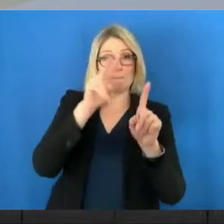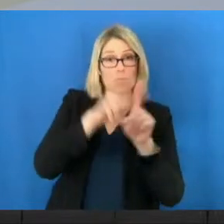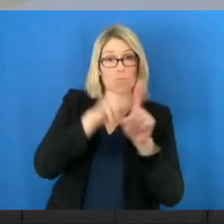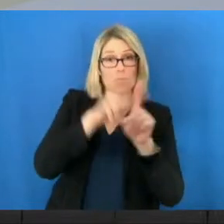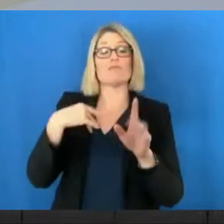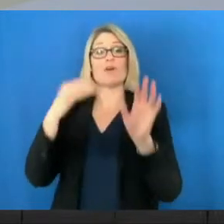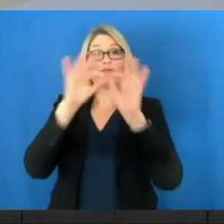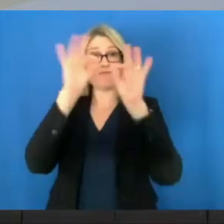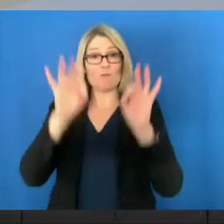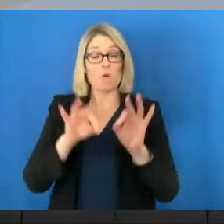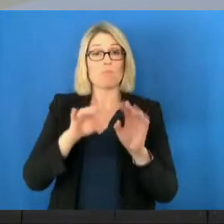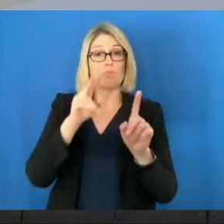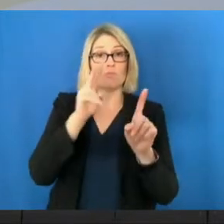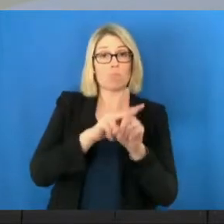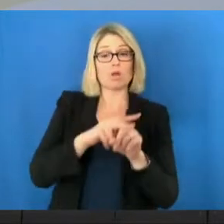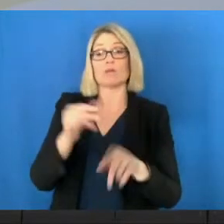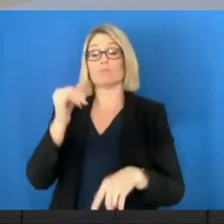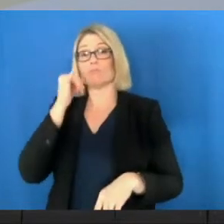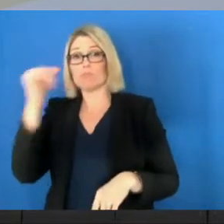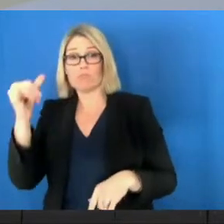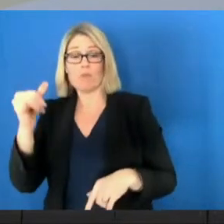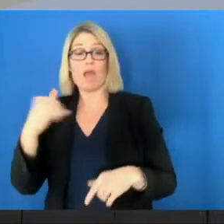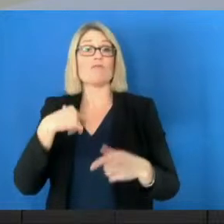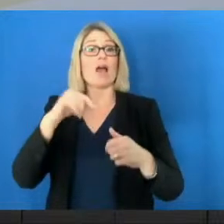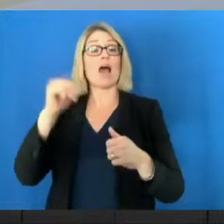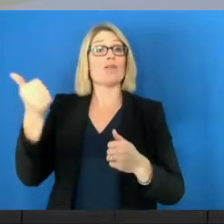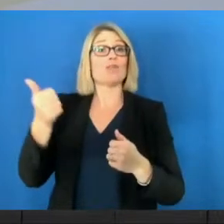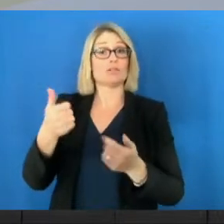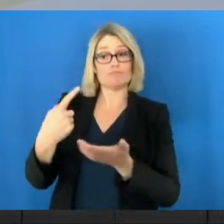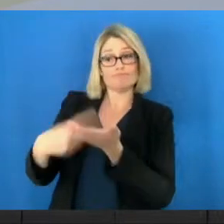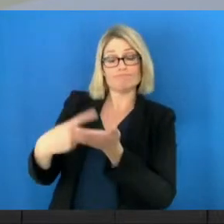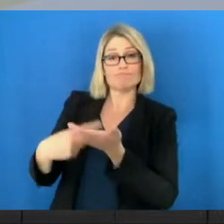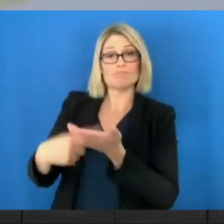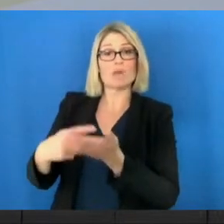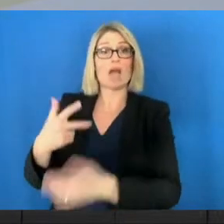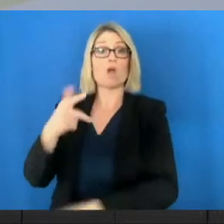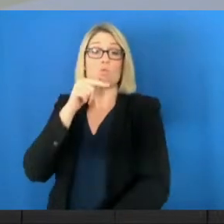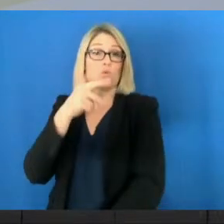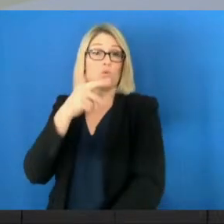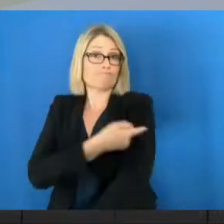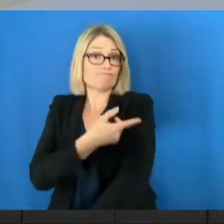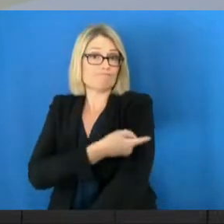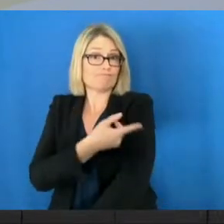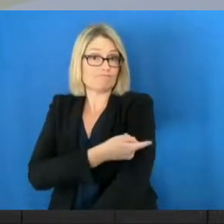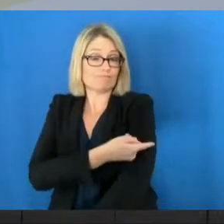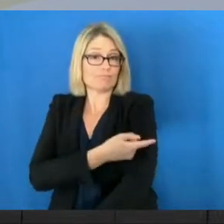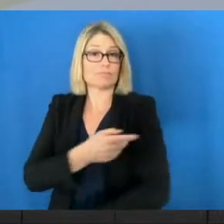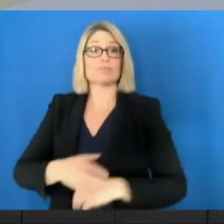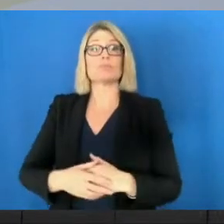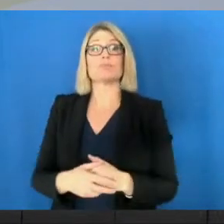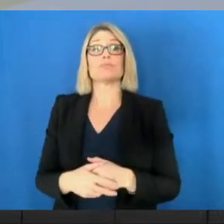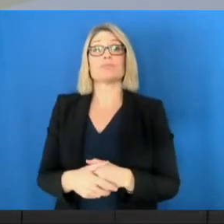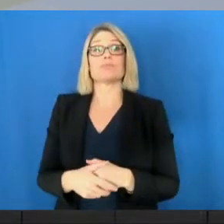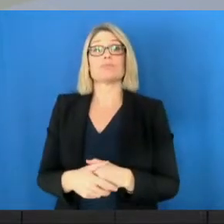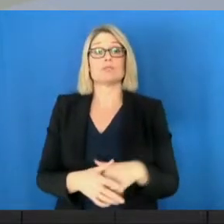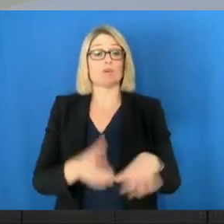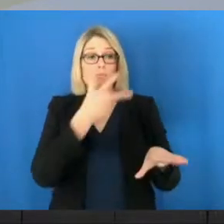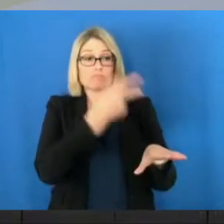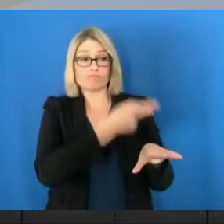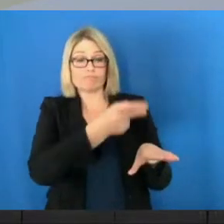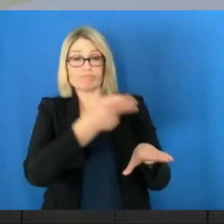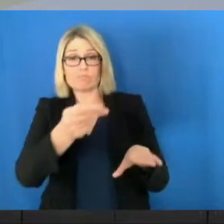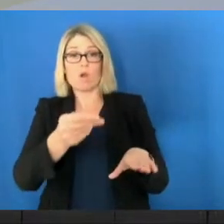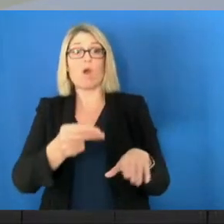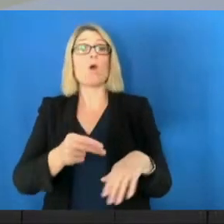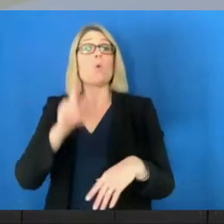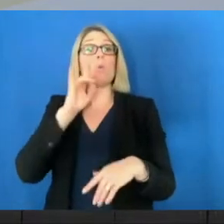also discussions with other immunizers and what lies ahead in terms of